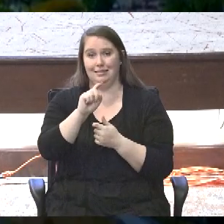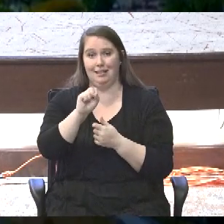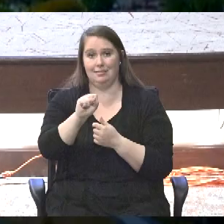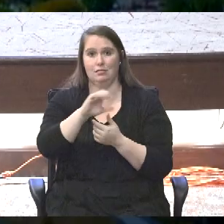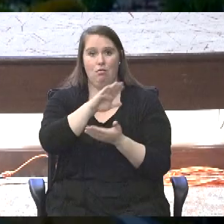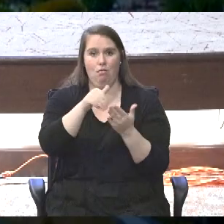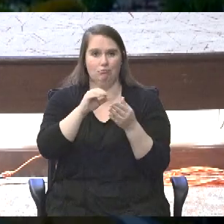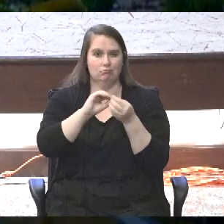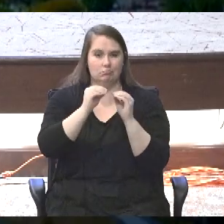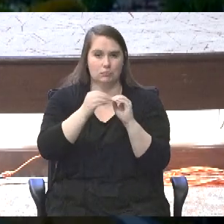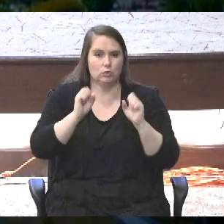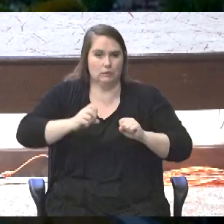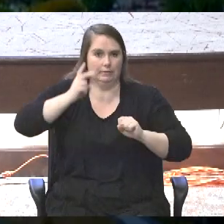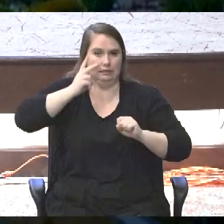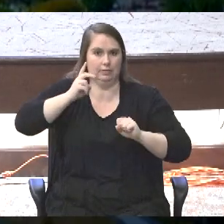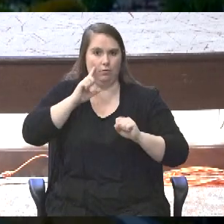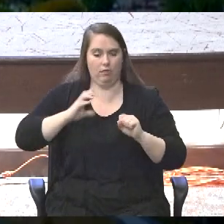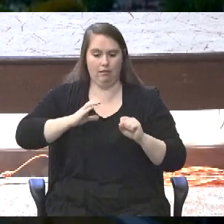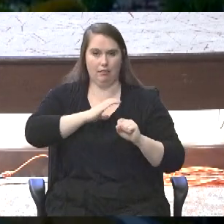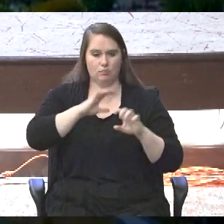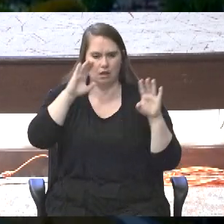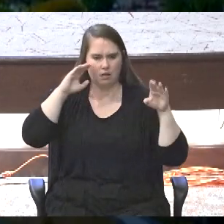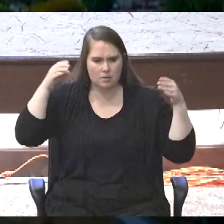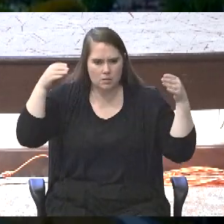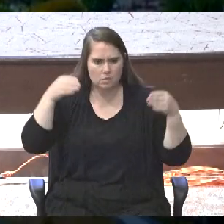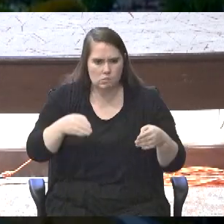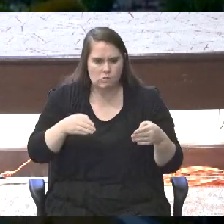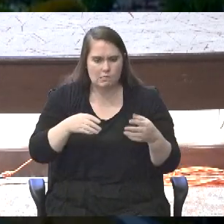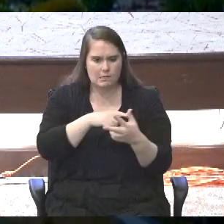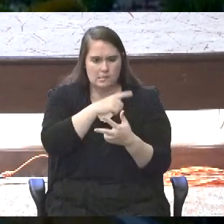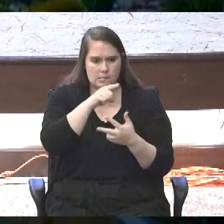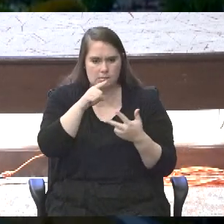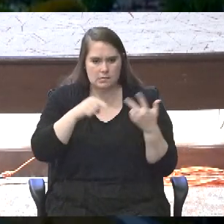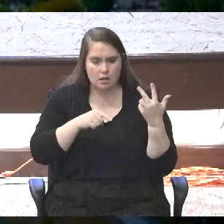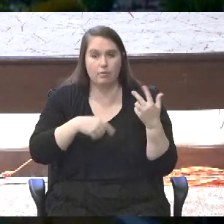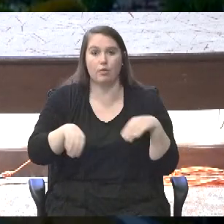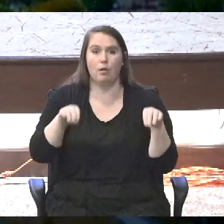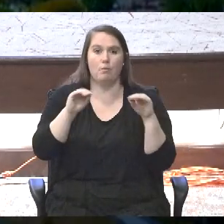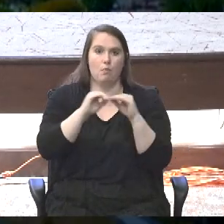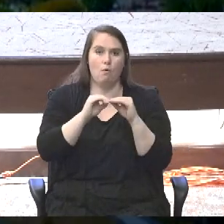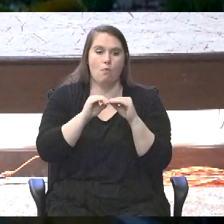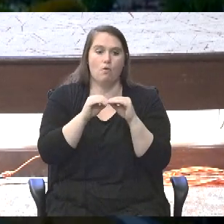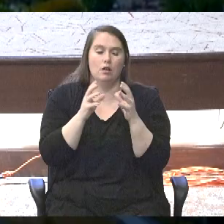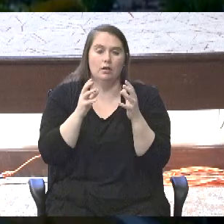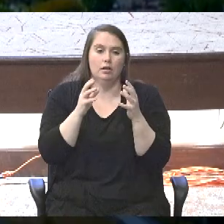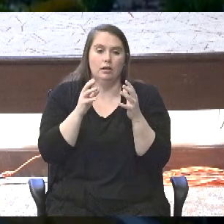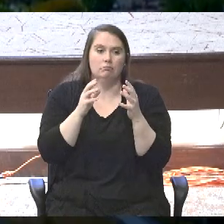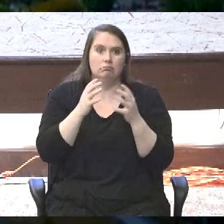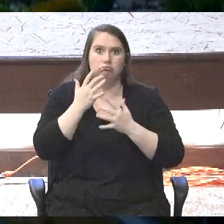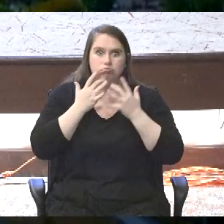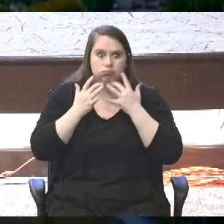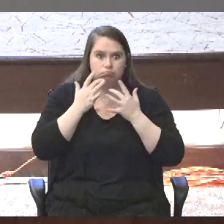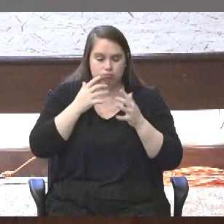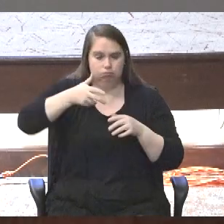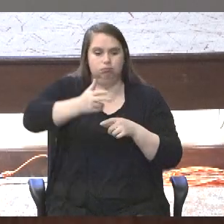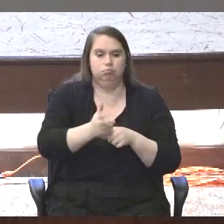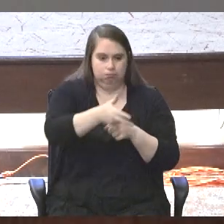the council direction, which says, hey, bring us more neighborhood streets and begin to address the streets in the